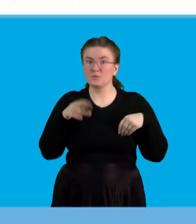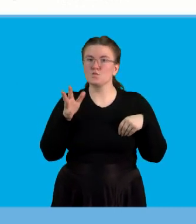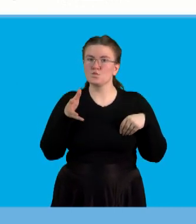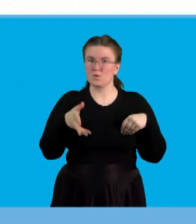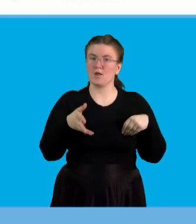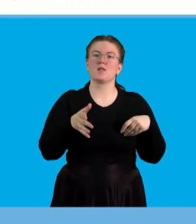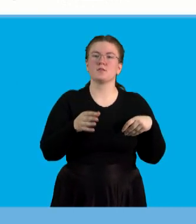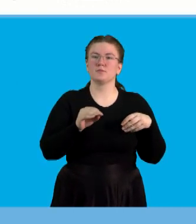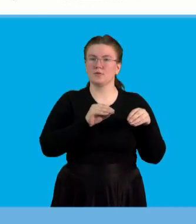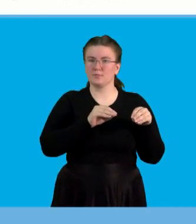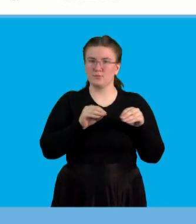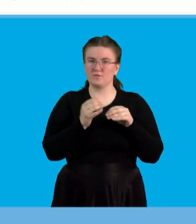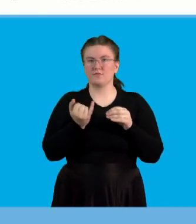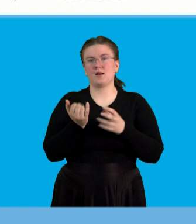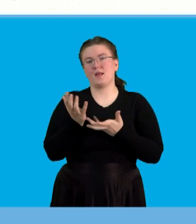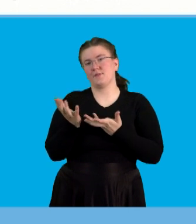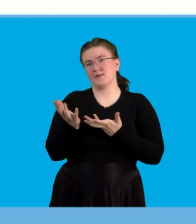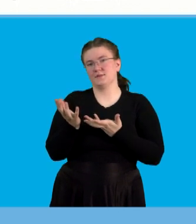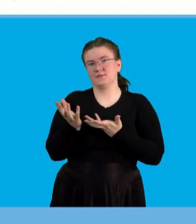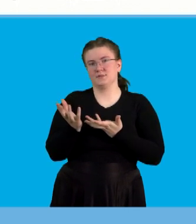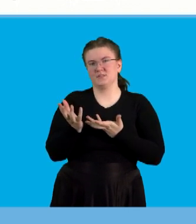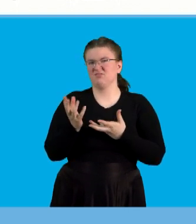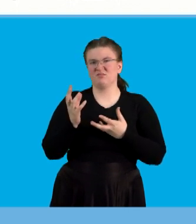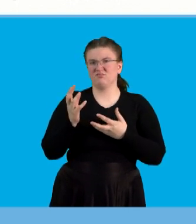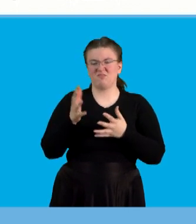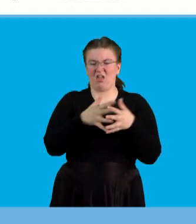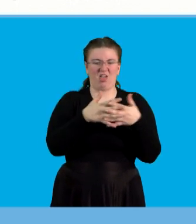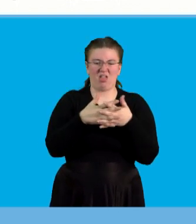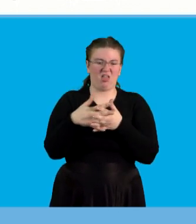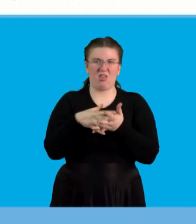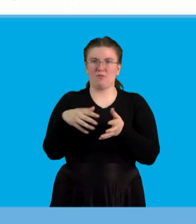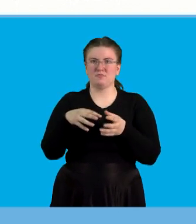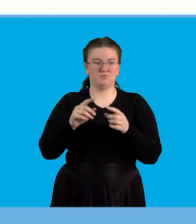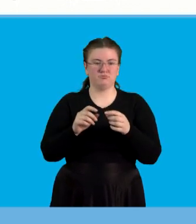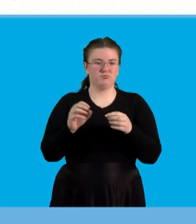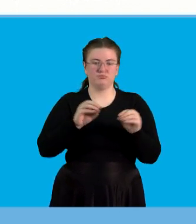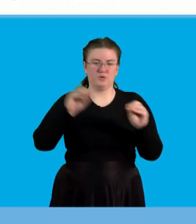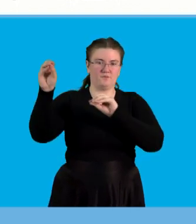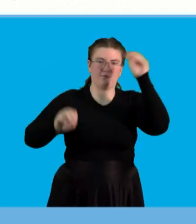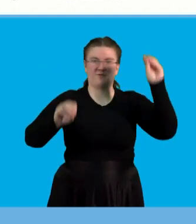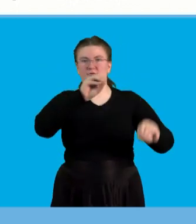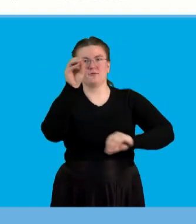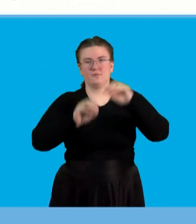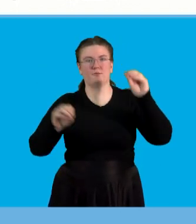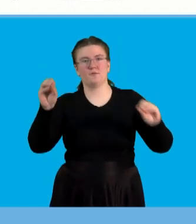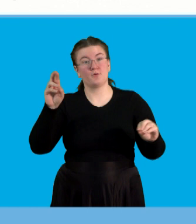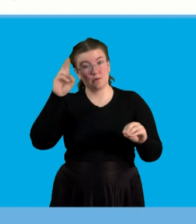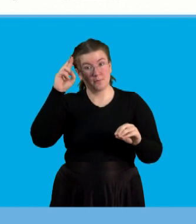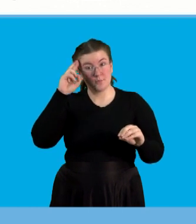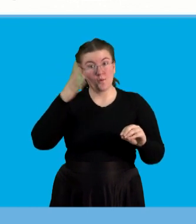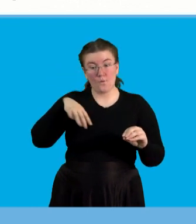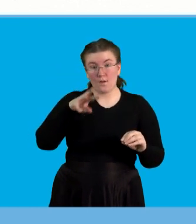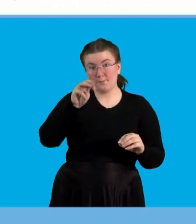within a metal, the electrons will just be flowing haphazardly in every direction. Remember that all matter is made up